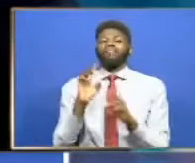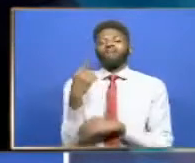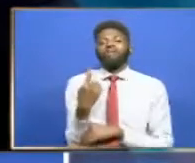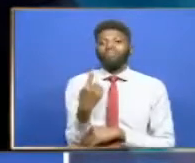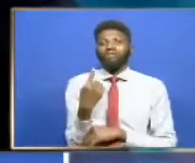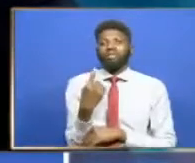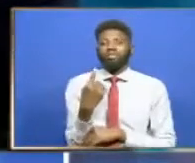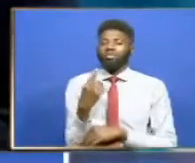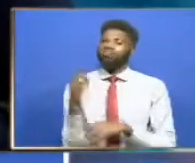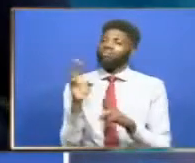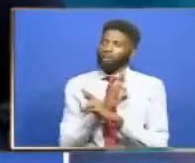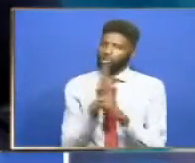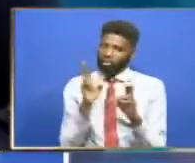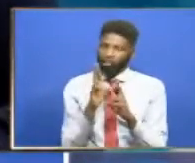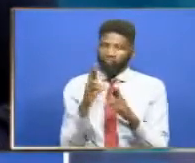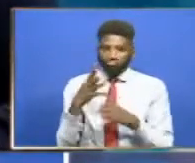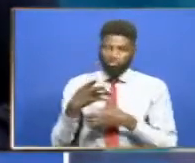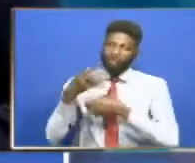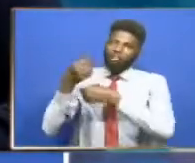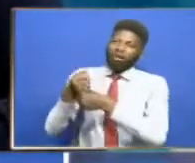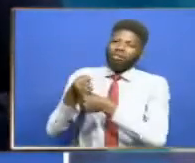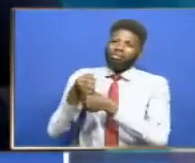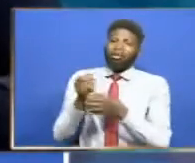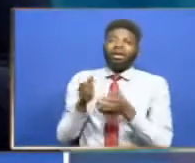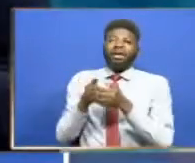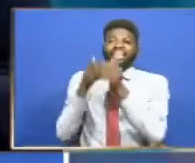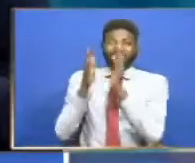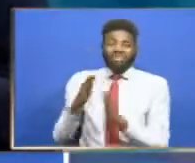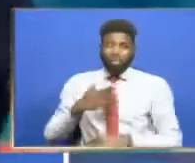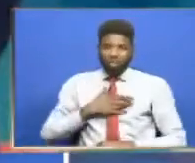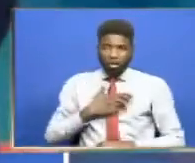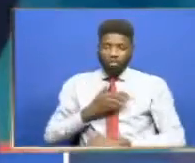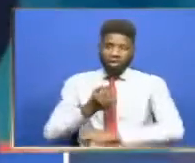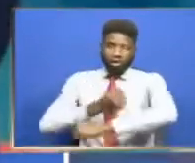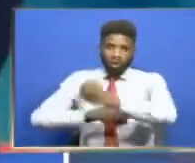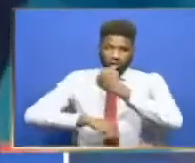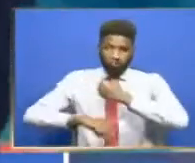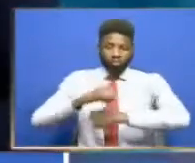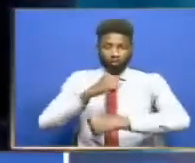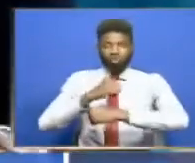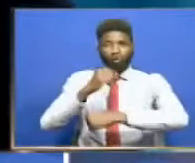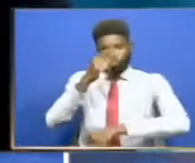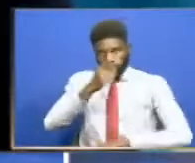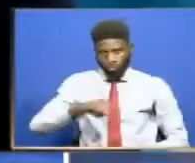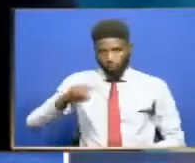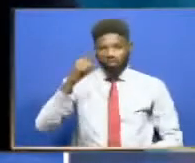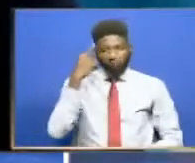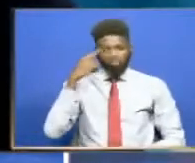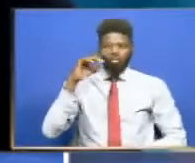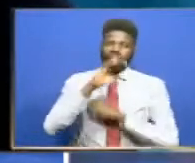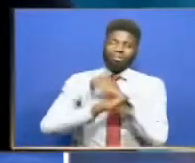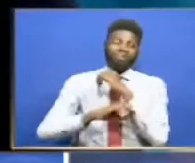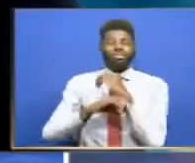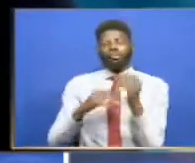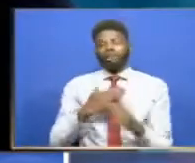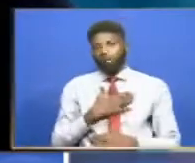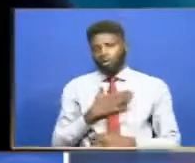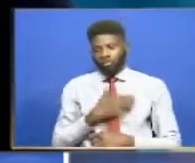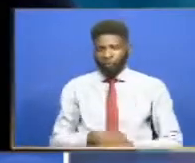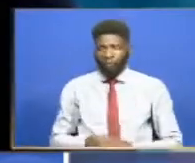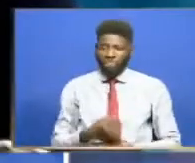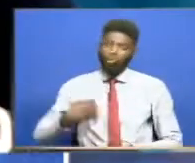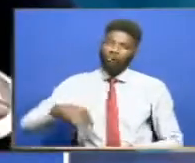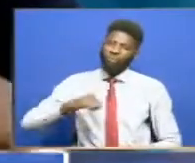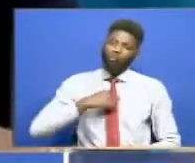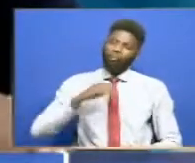to trust our leaders to do the right thing, mm-hmm. for the country. Mm-hmm. You know, we have the tendency